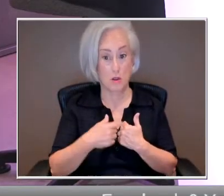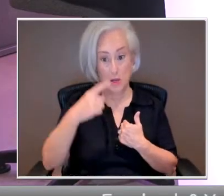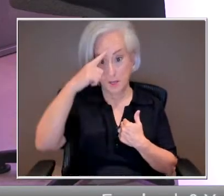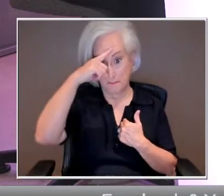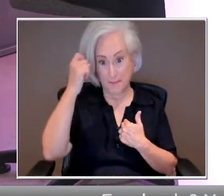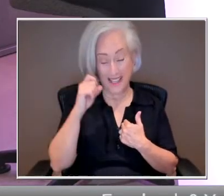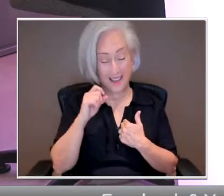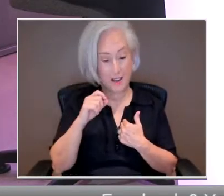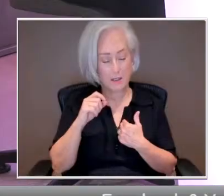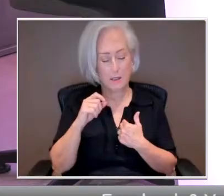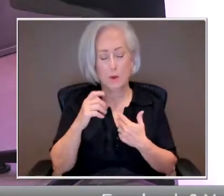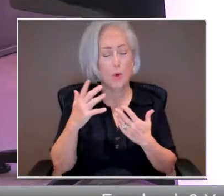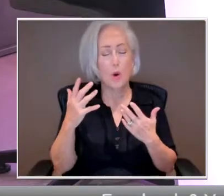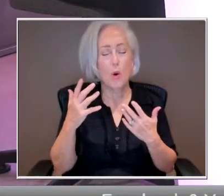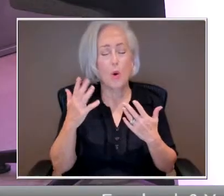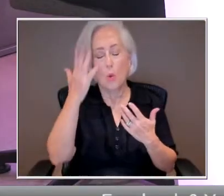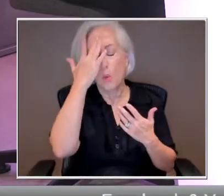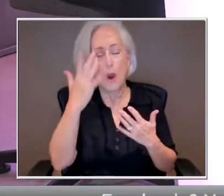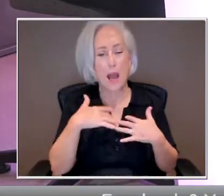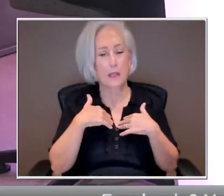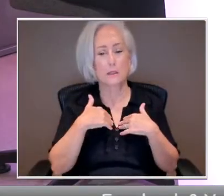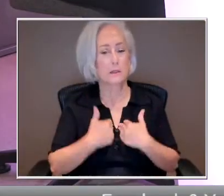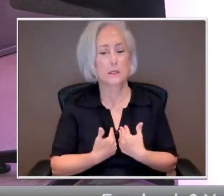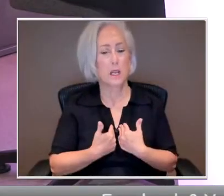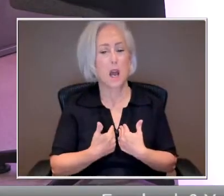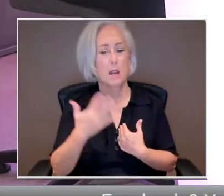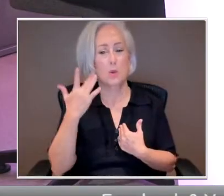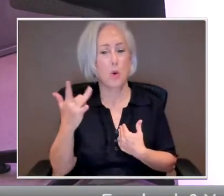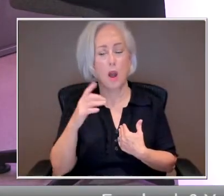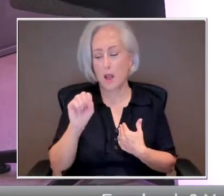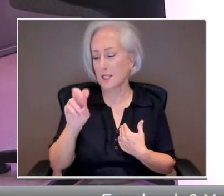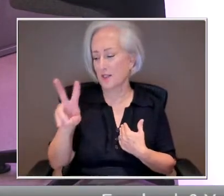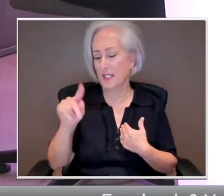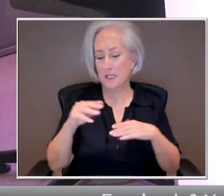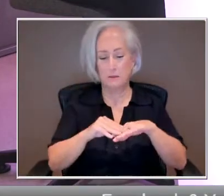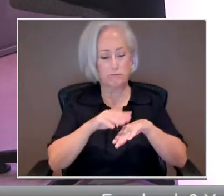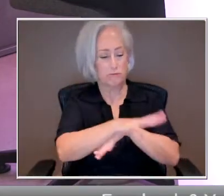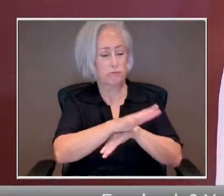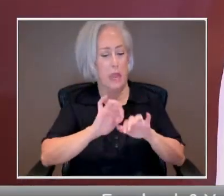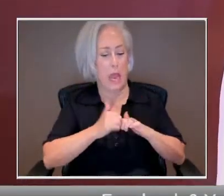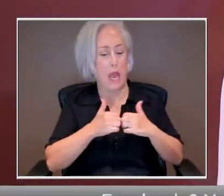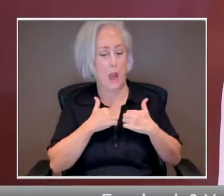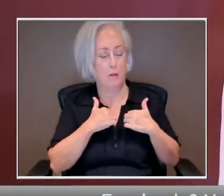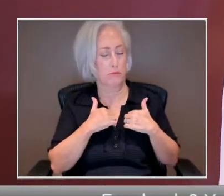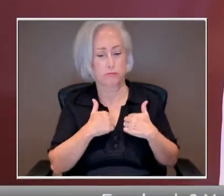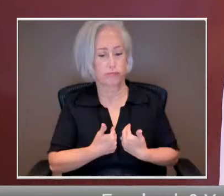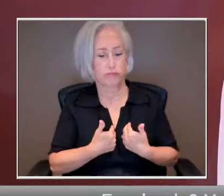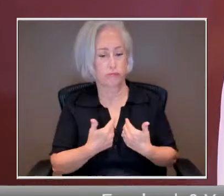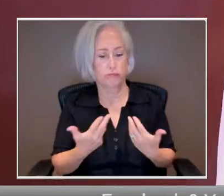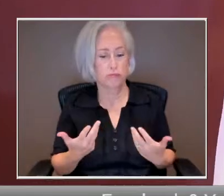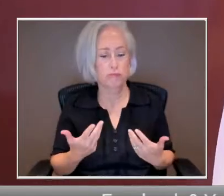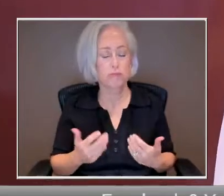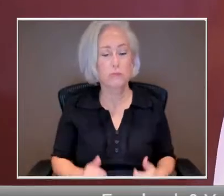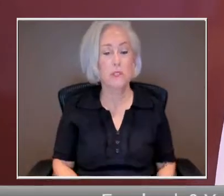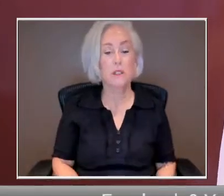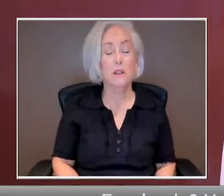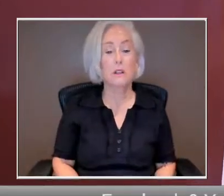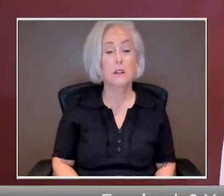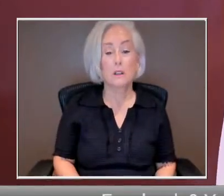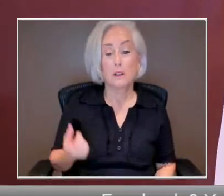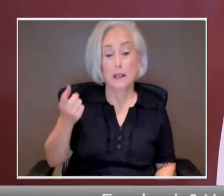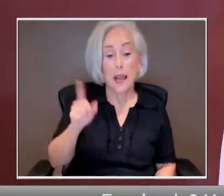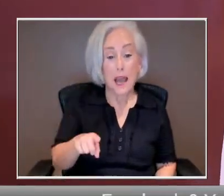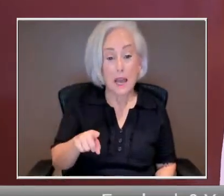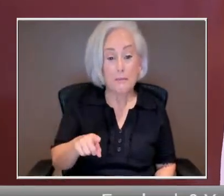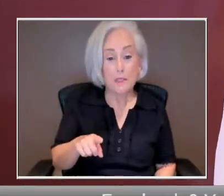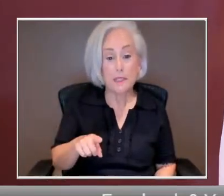what was causing the exhaustion? How was the SVT causing her exhaustion? Makes sense. So what happens sometimes is like when the acute